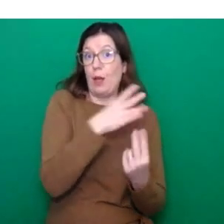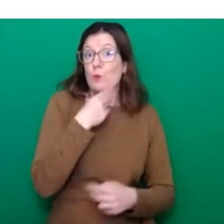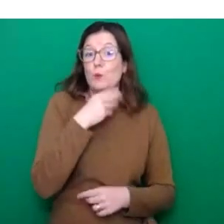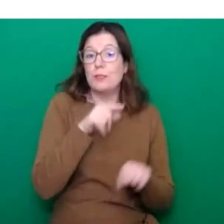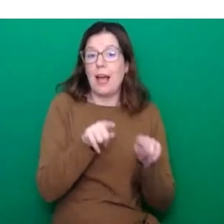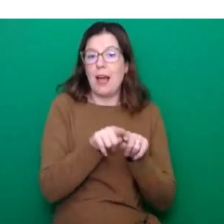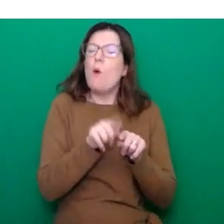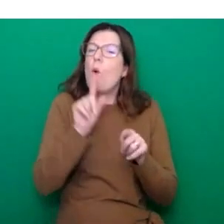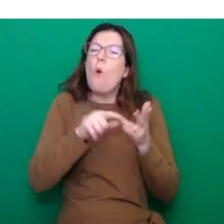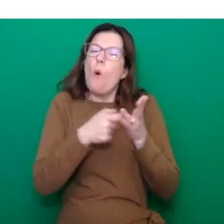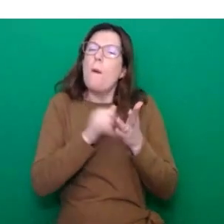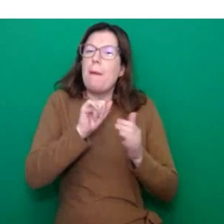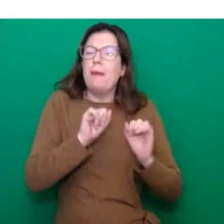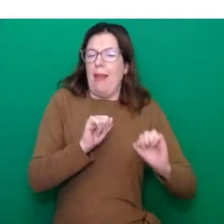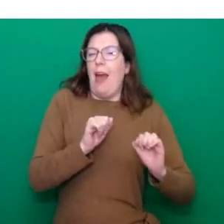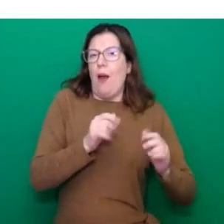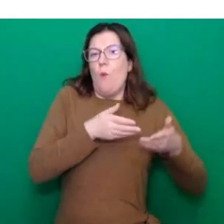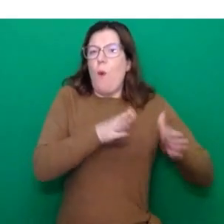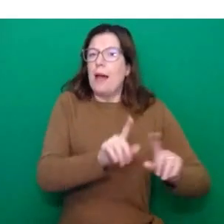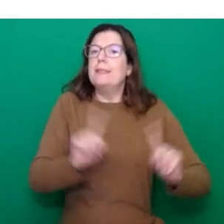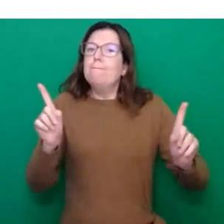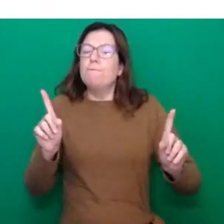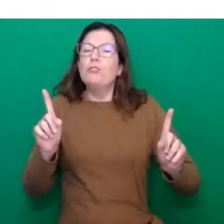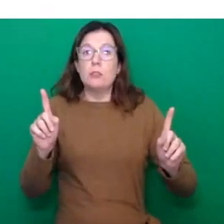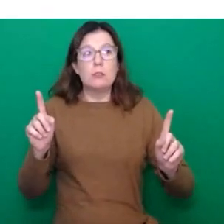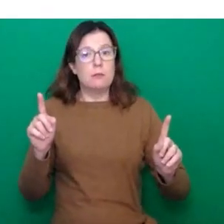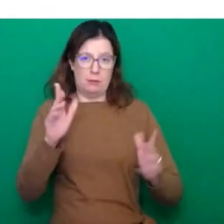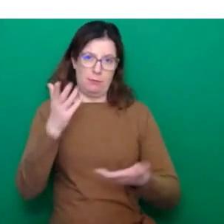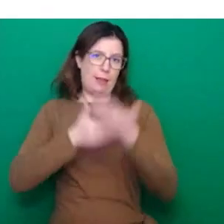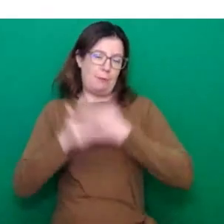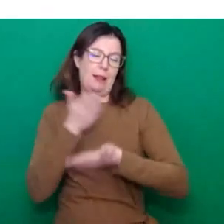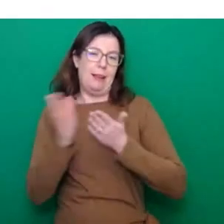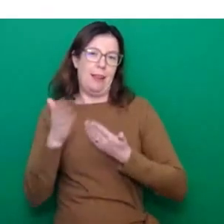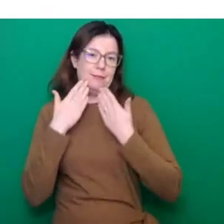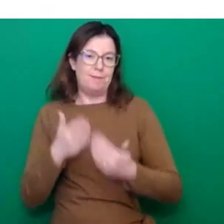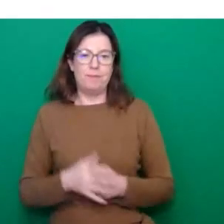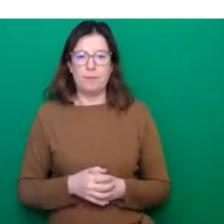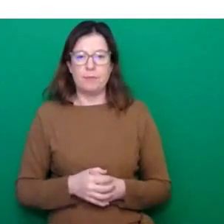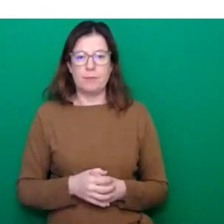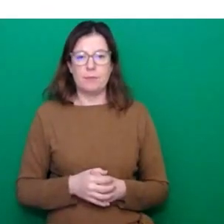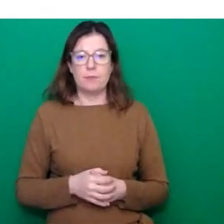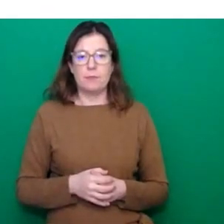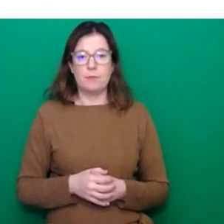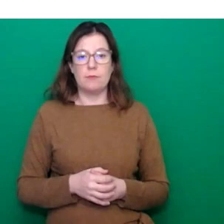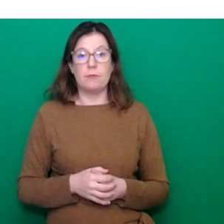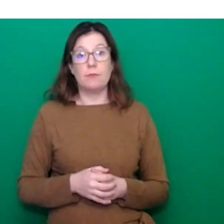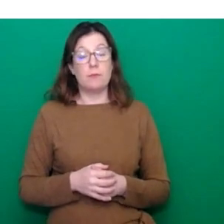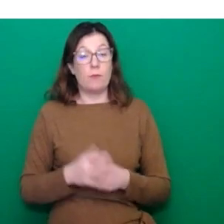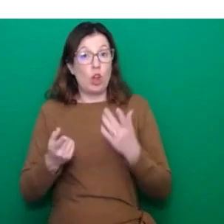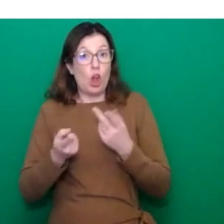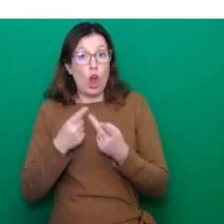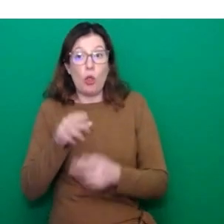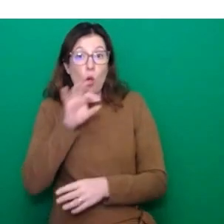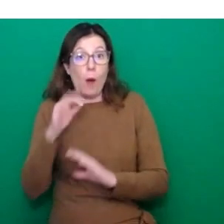it from a slightly different angle. And I think, really, really well explained. Another question which I think came up earlier on, but perhaps